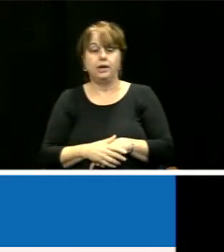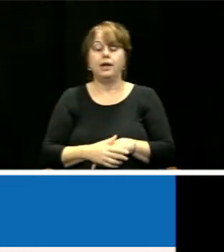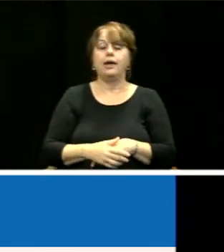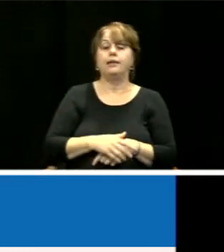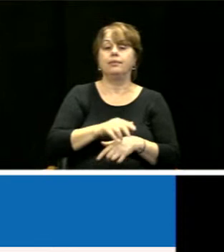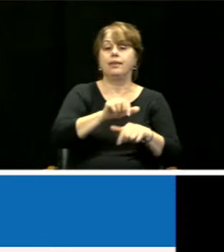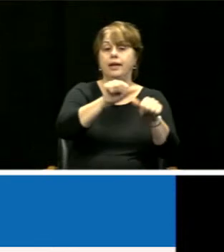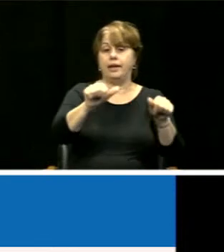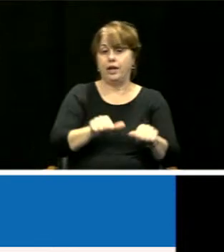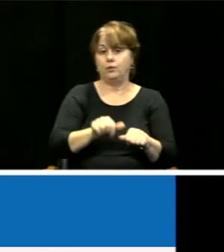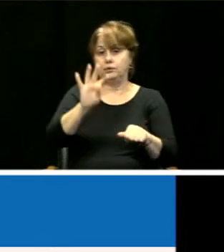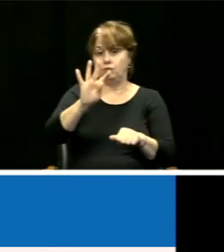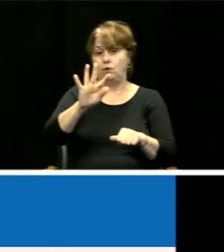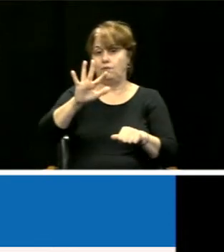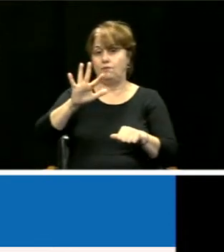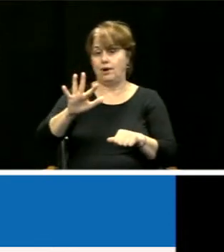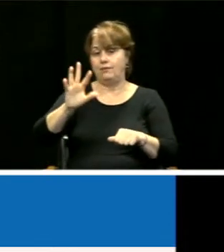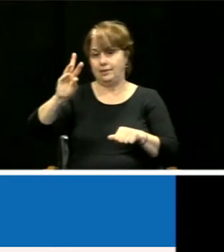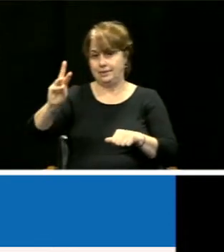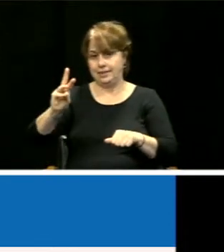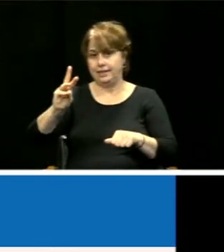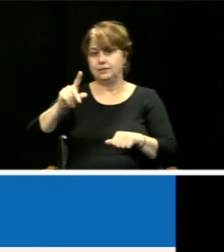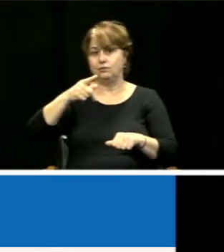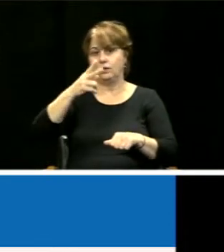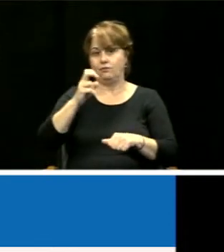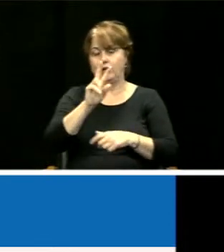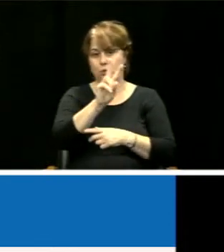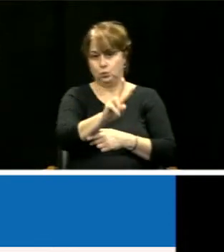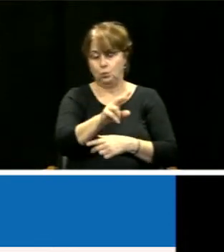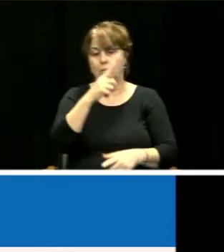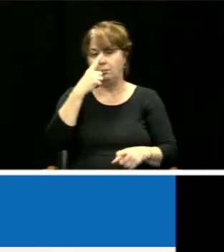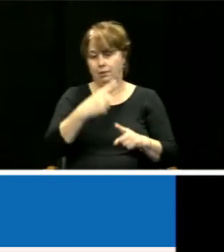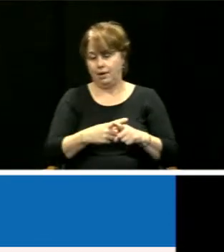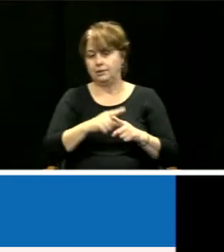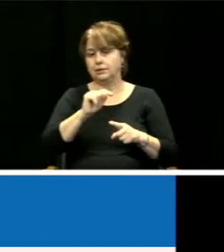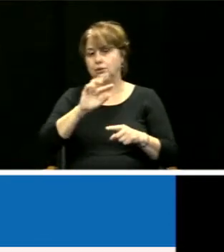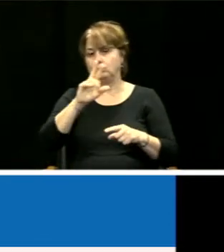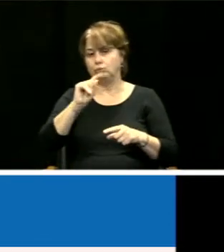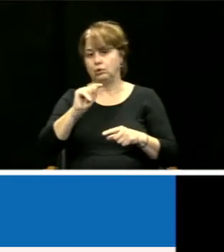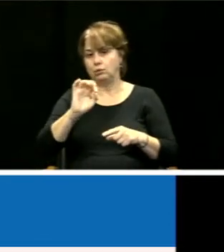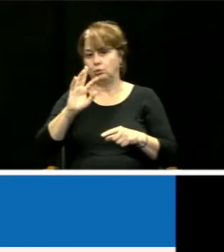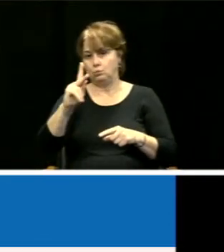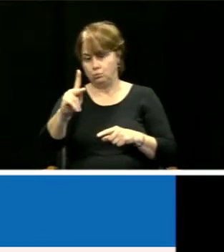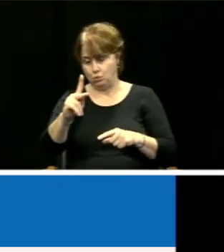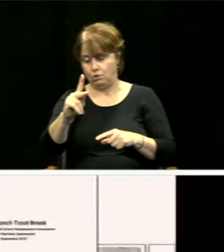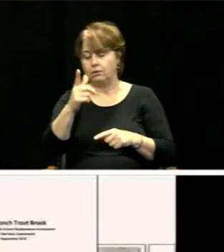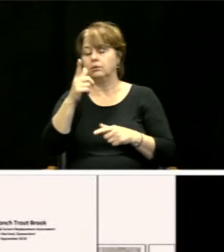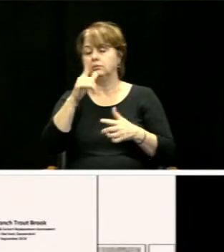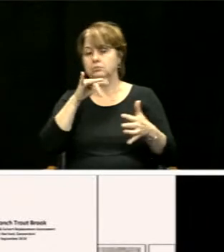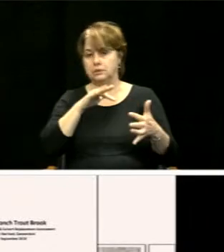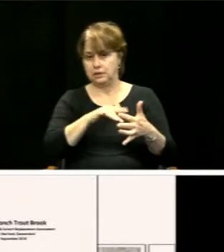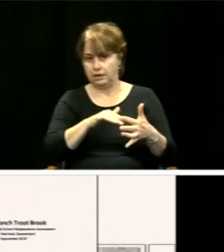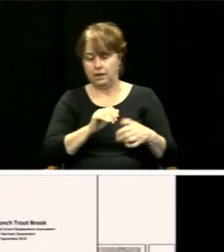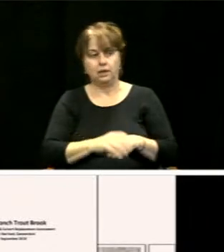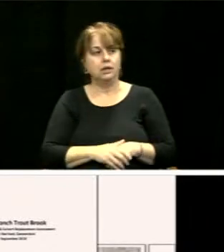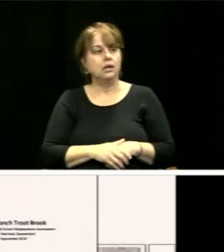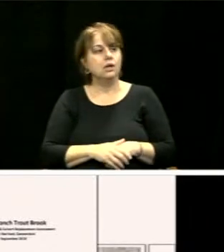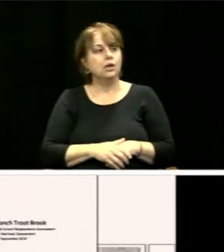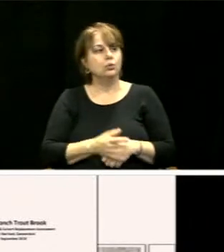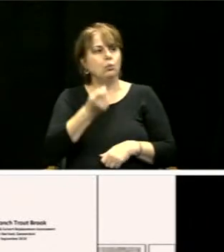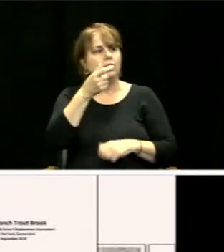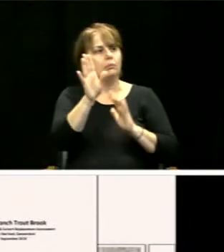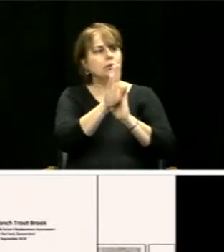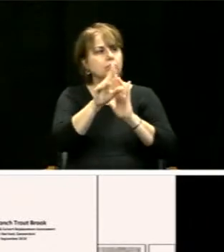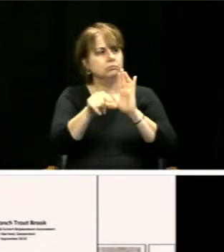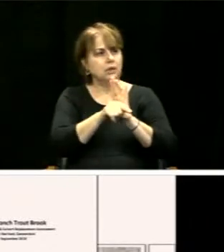areas 4, 5, and 6. And then we also included the Trout Brook study that was done by Malone and McBroom. So I'm going to give you a little background on